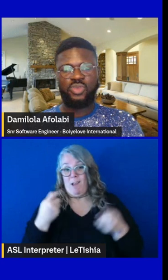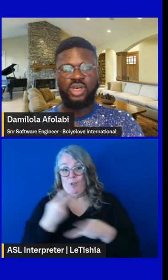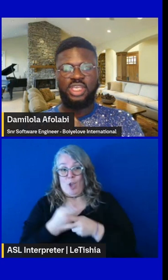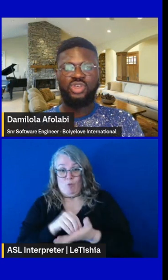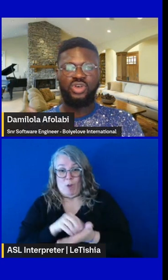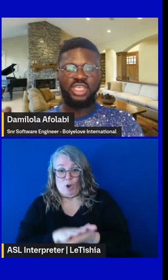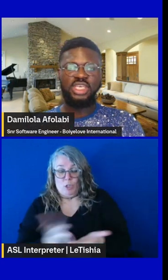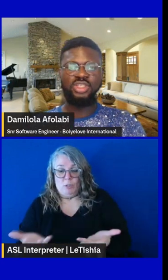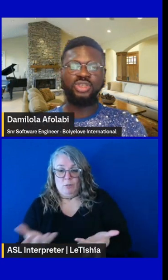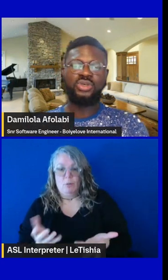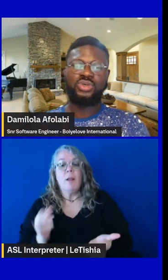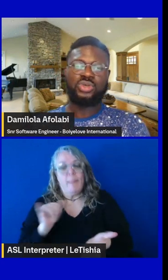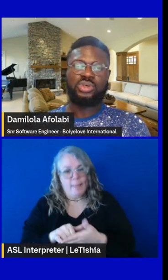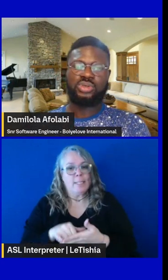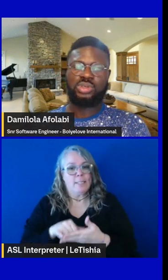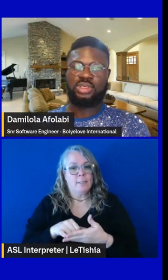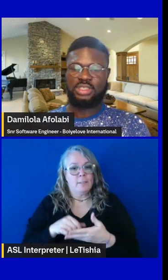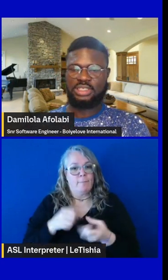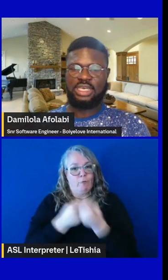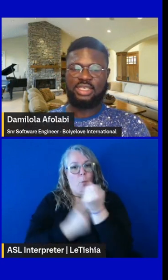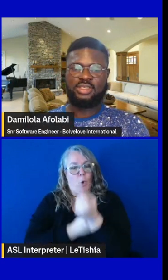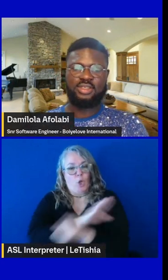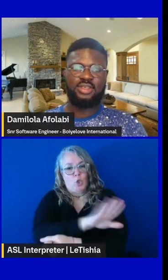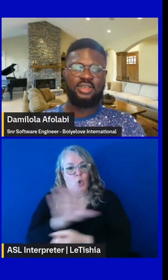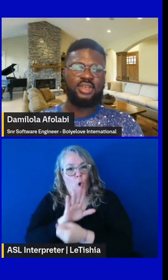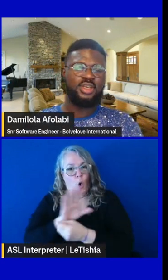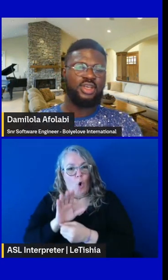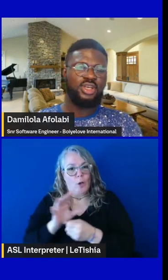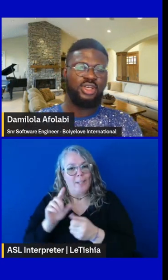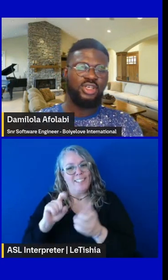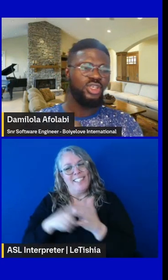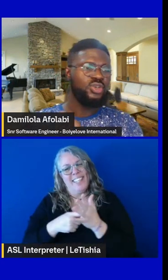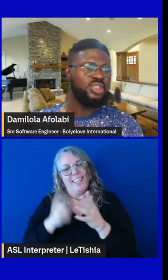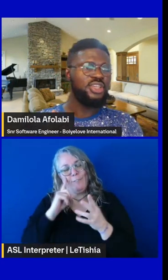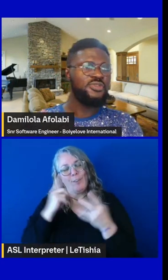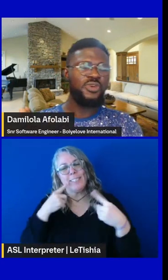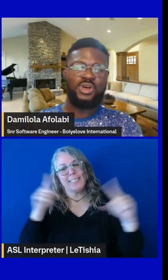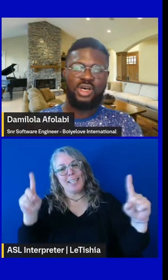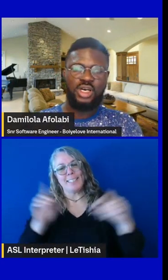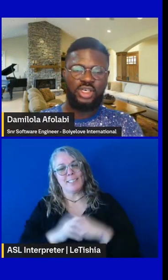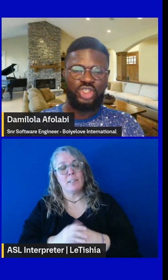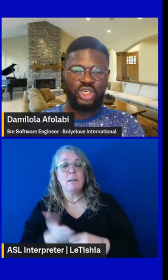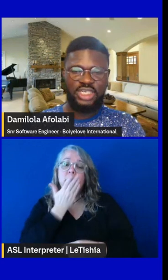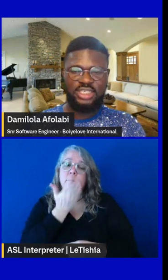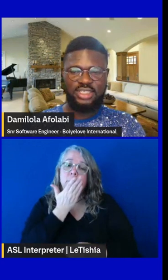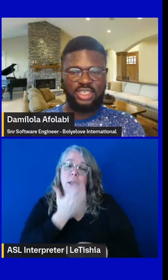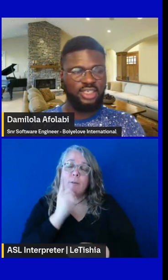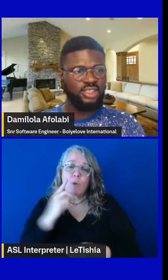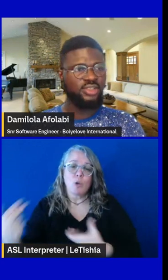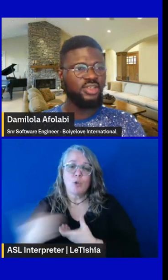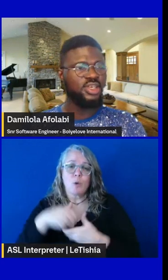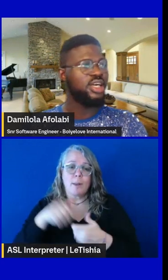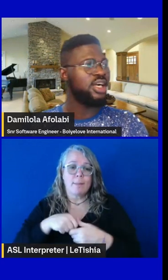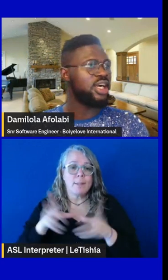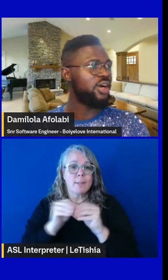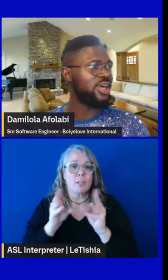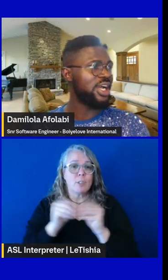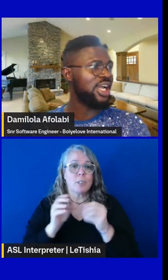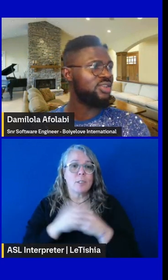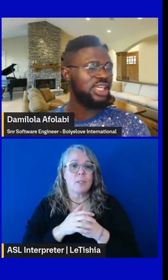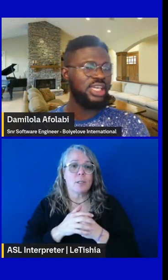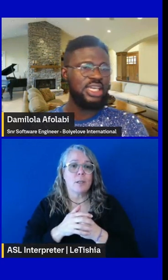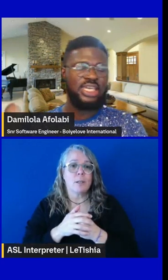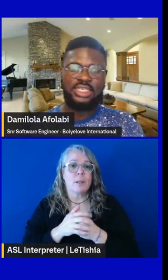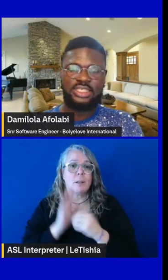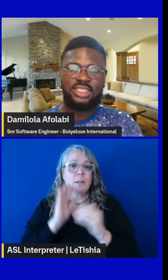this framework is your key to success. So thank you for joining the session. I will